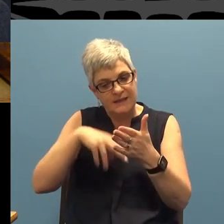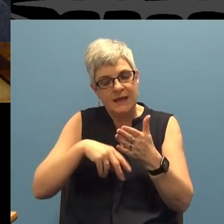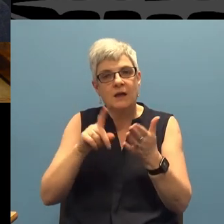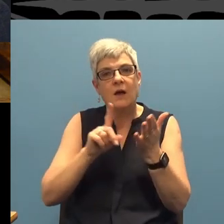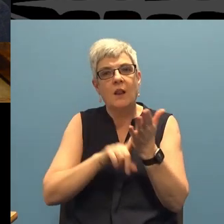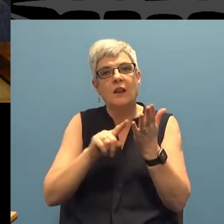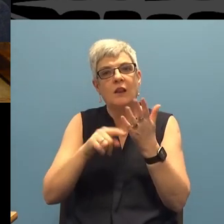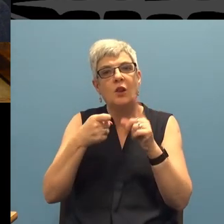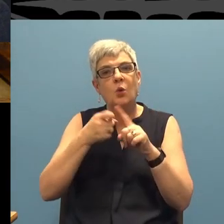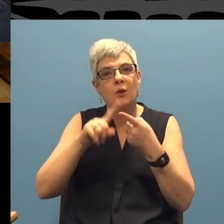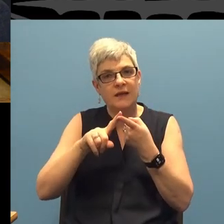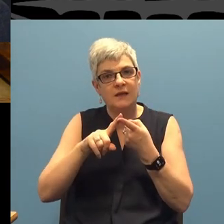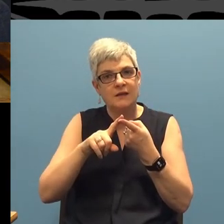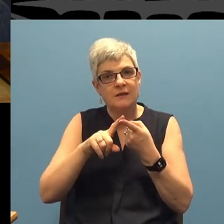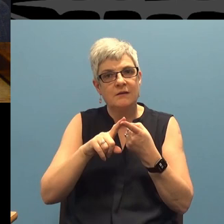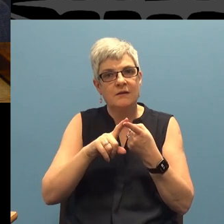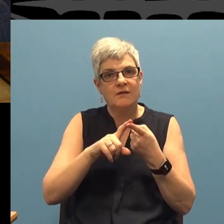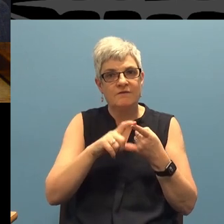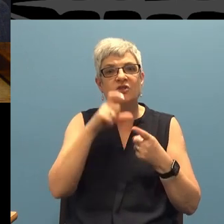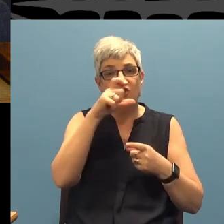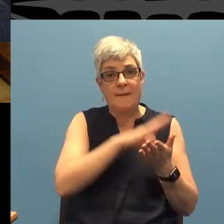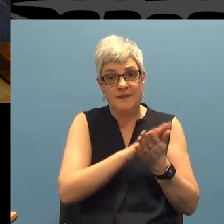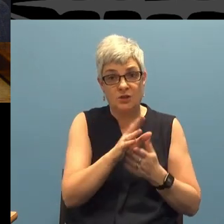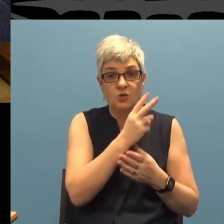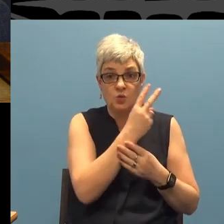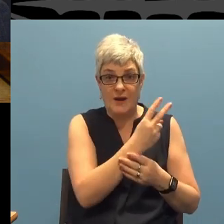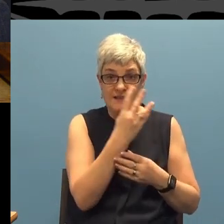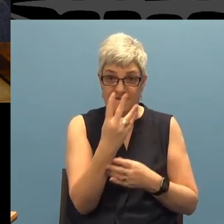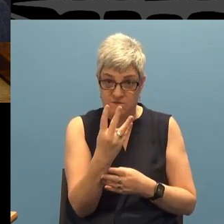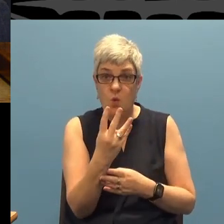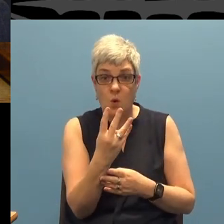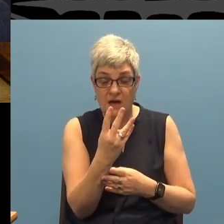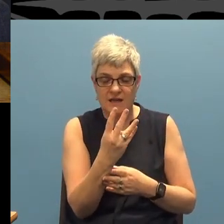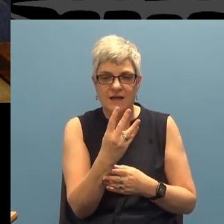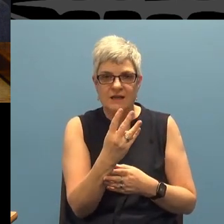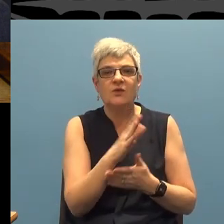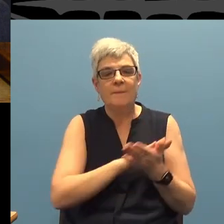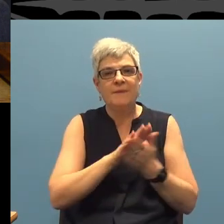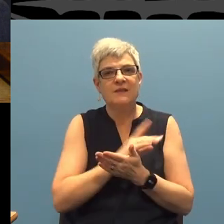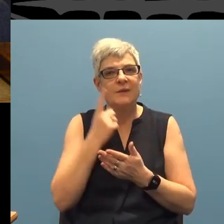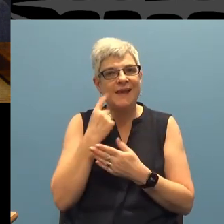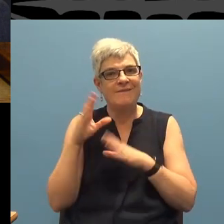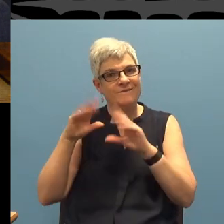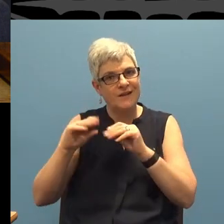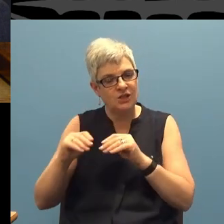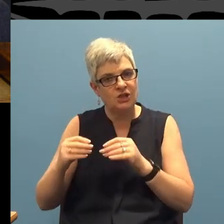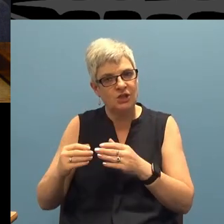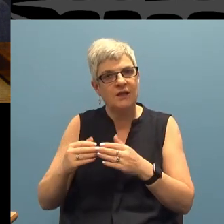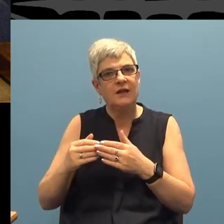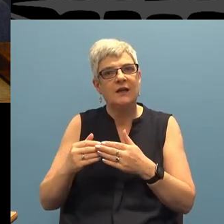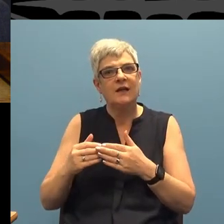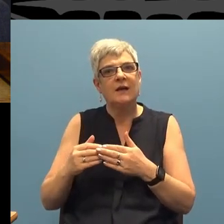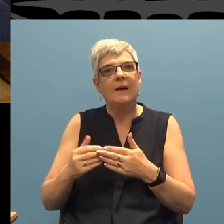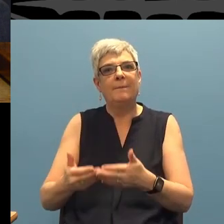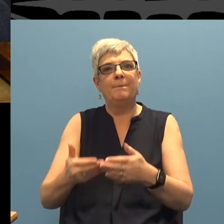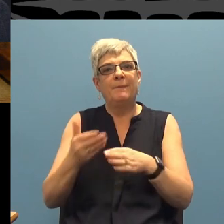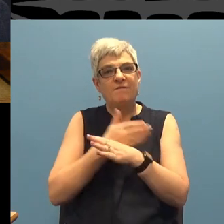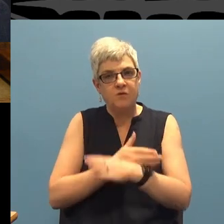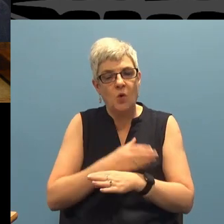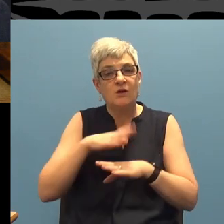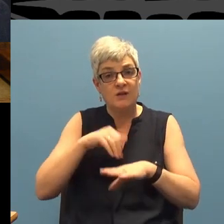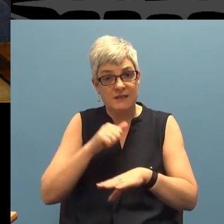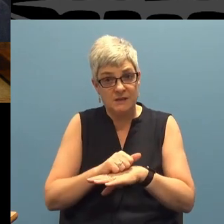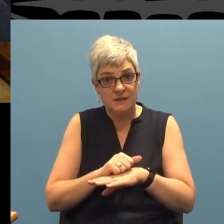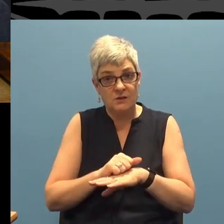Luke. And so that's worked out really nicely so that we can have that finished before Christmas. And the reason we've done that is so that we can take a good look